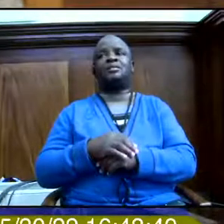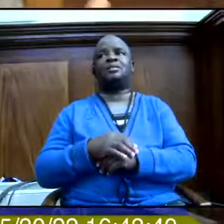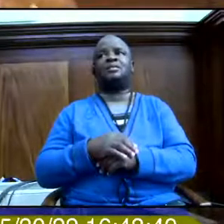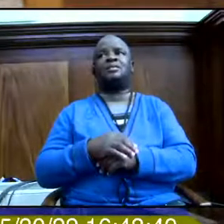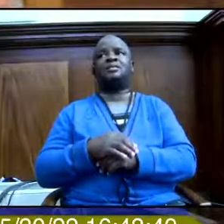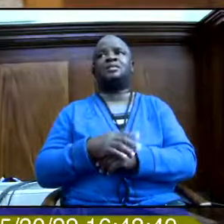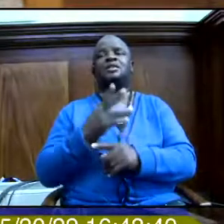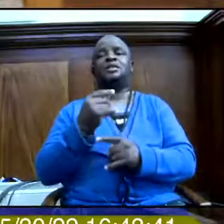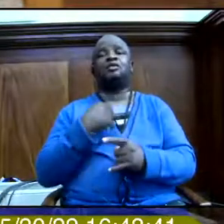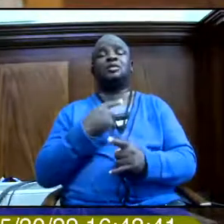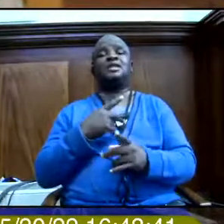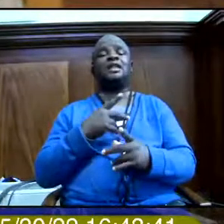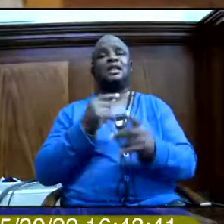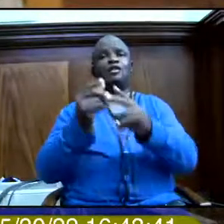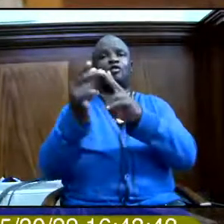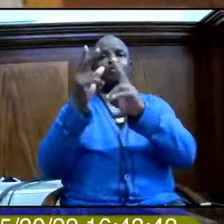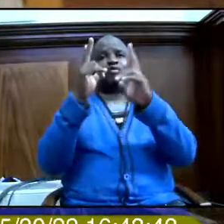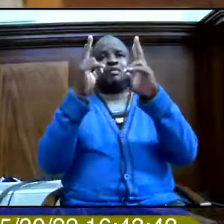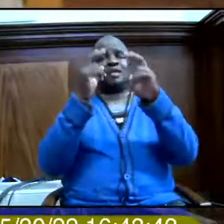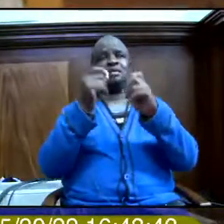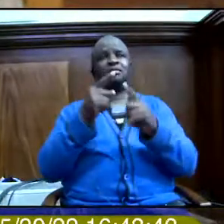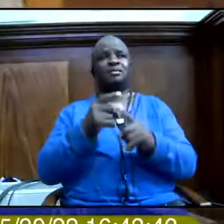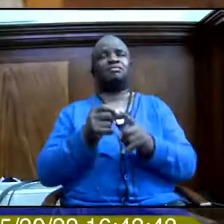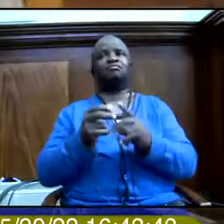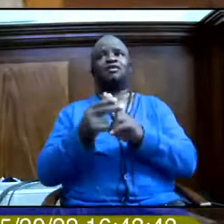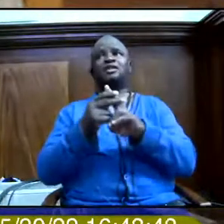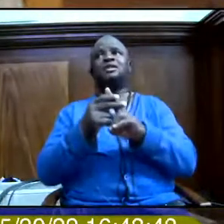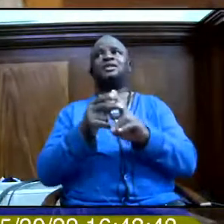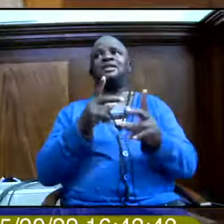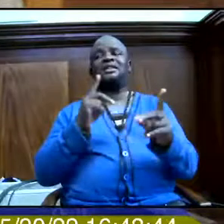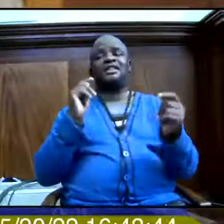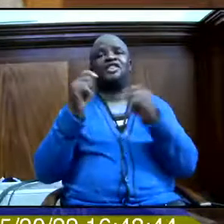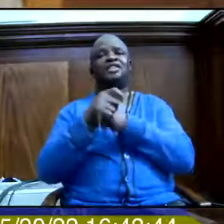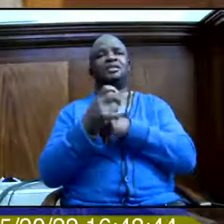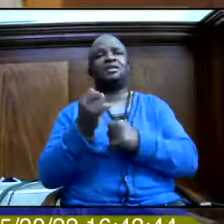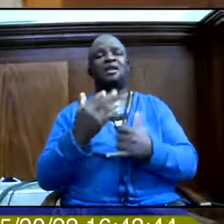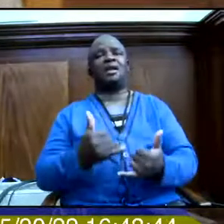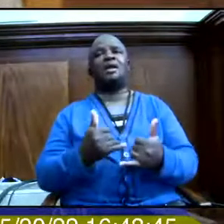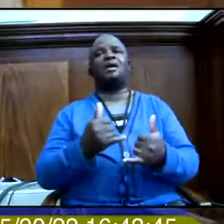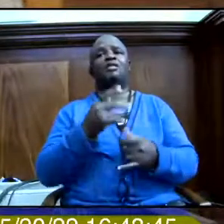from trade unionism to state unionism